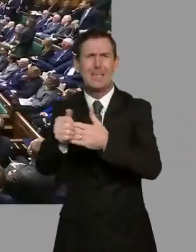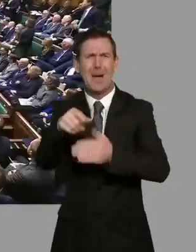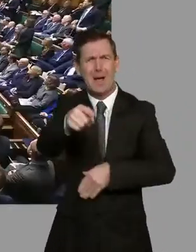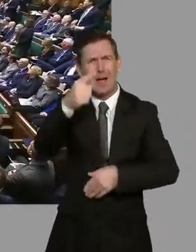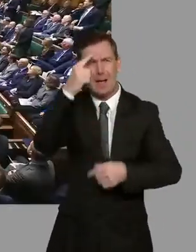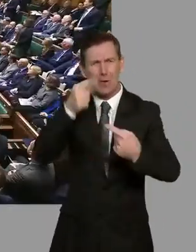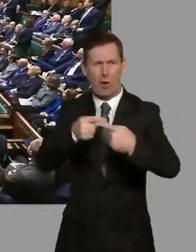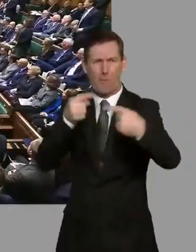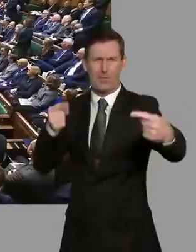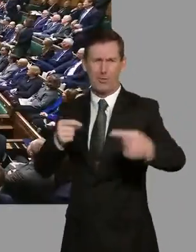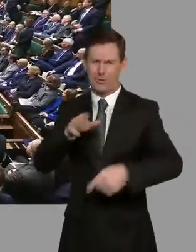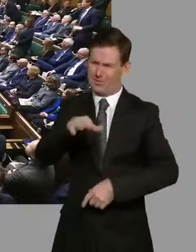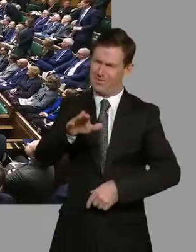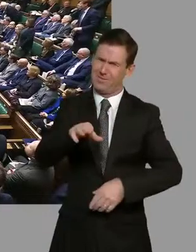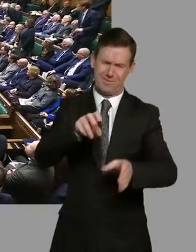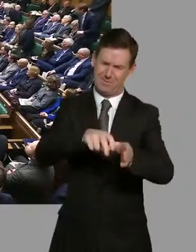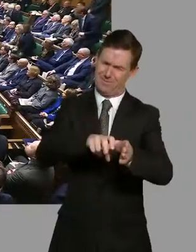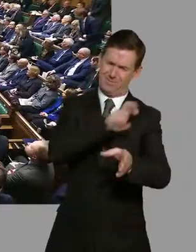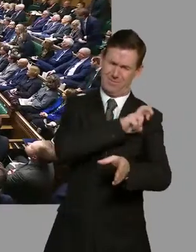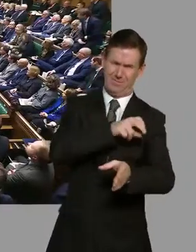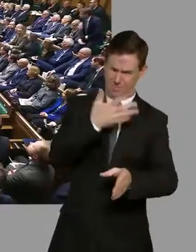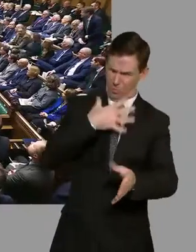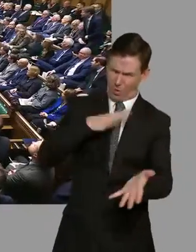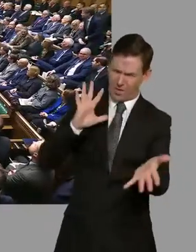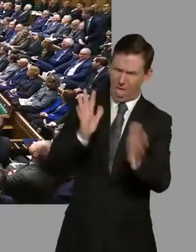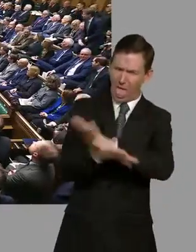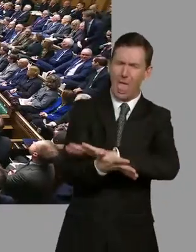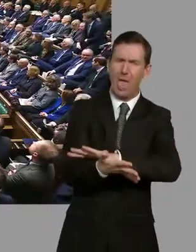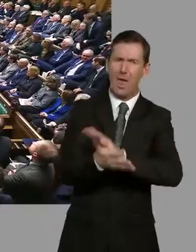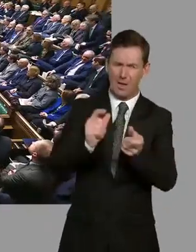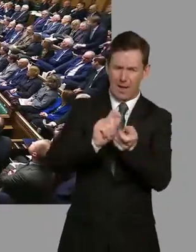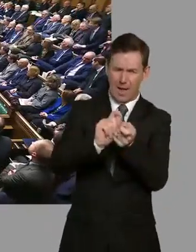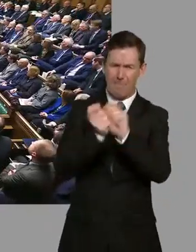Leader of the Opposition, Kemi Badenoch.